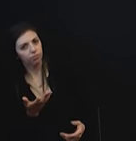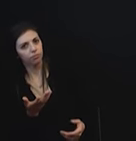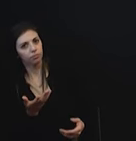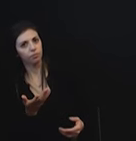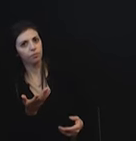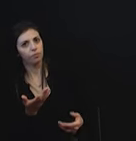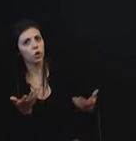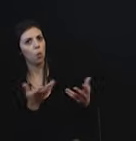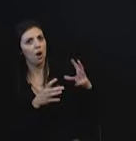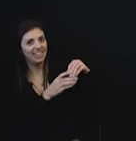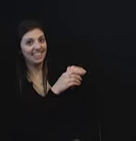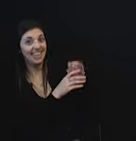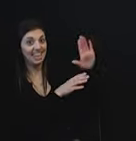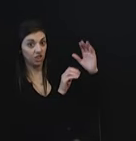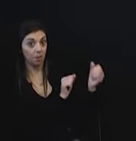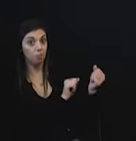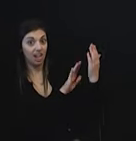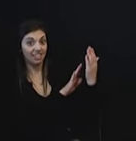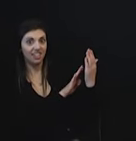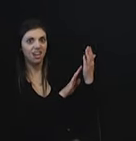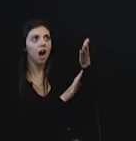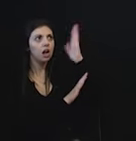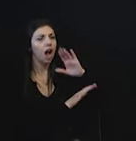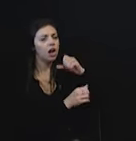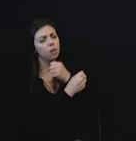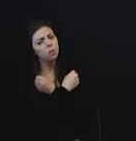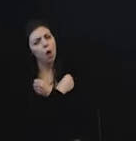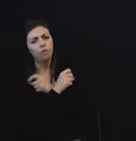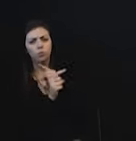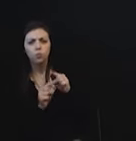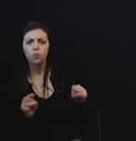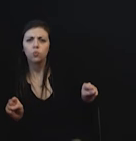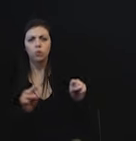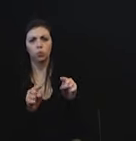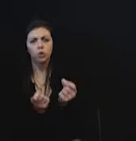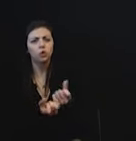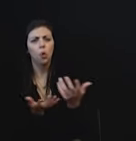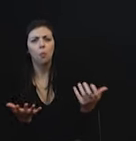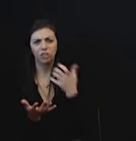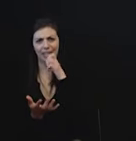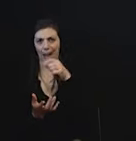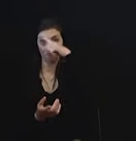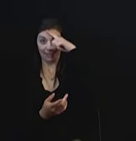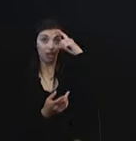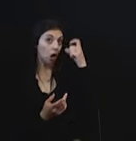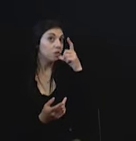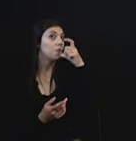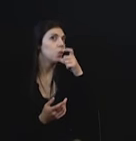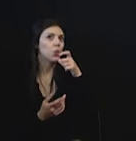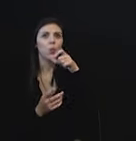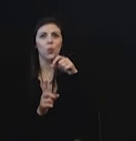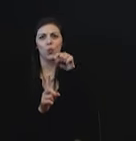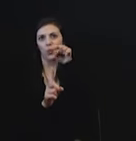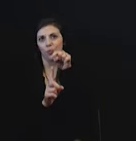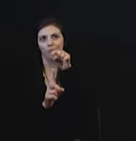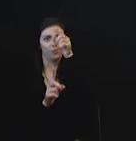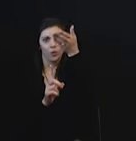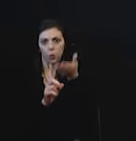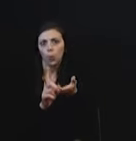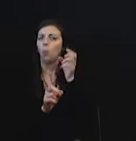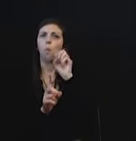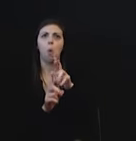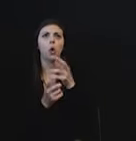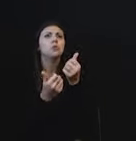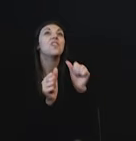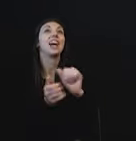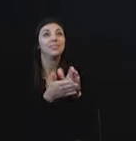presence. God loves you so much. Not for the person that you are, or not for the person you're trying to be, but for the person that you